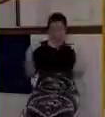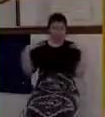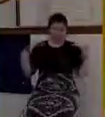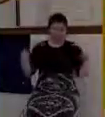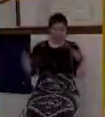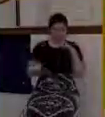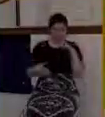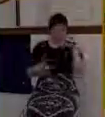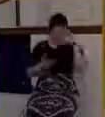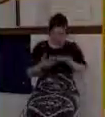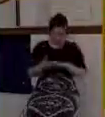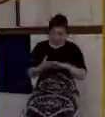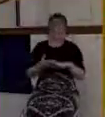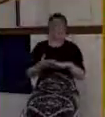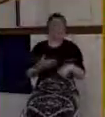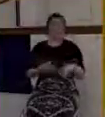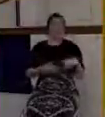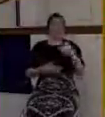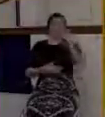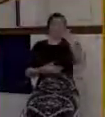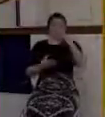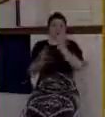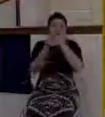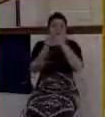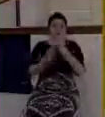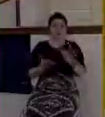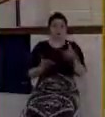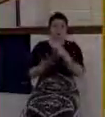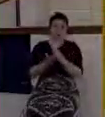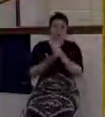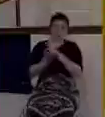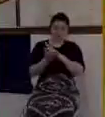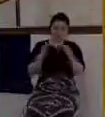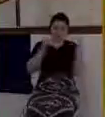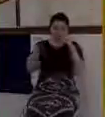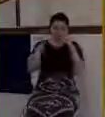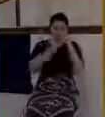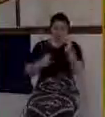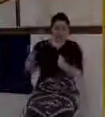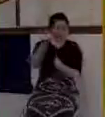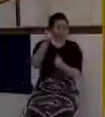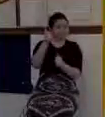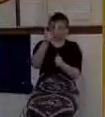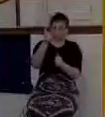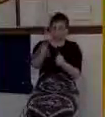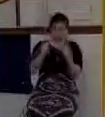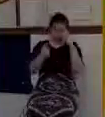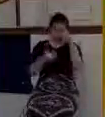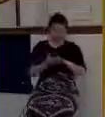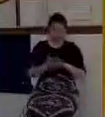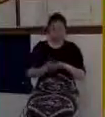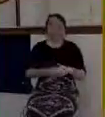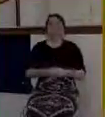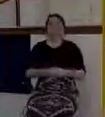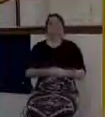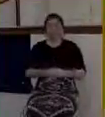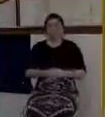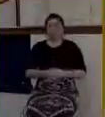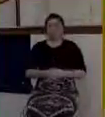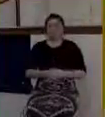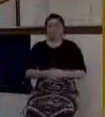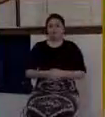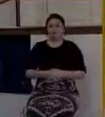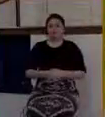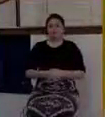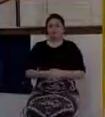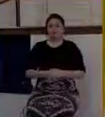They didn't believe that God was sovereign over history. They were the rationalists. They were the theological critics. Josephus, the historian,